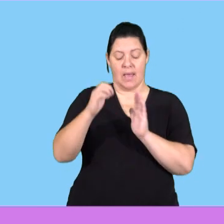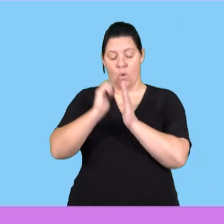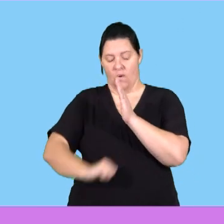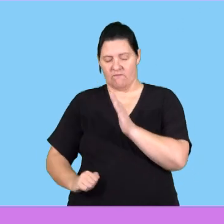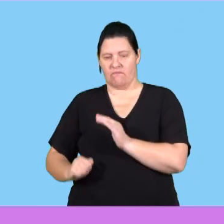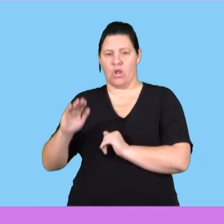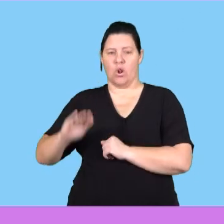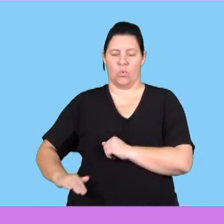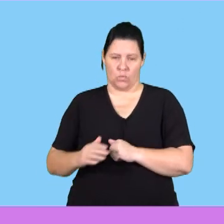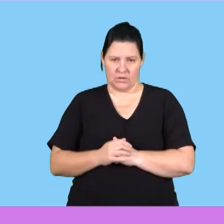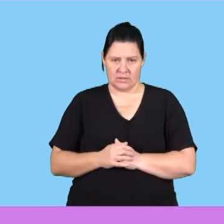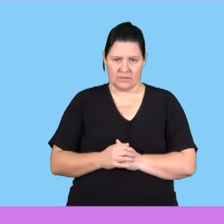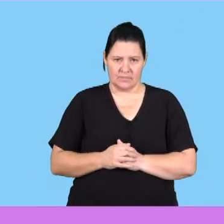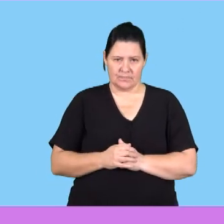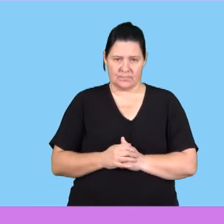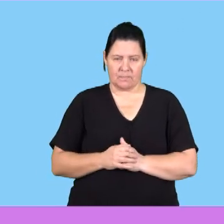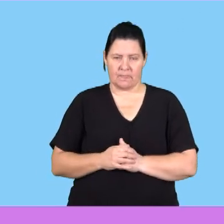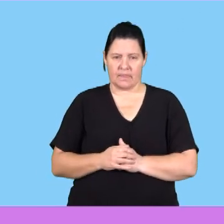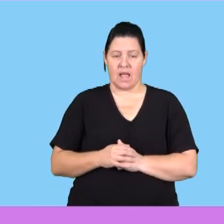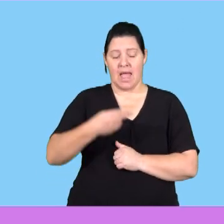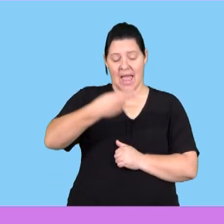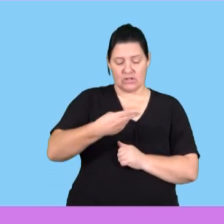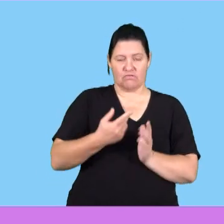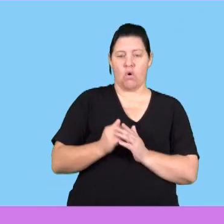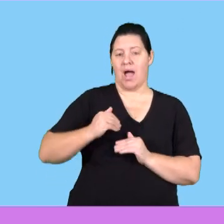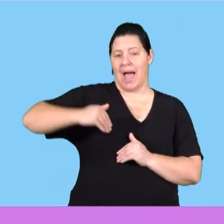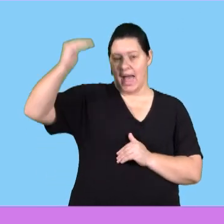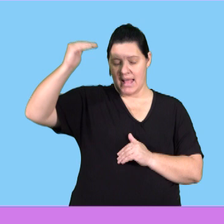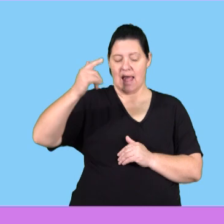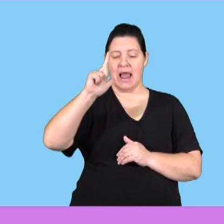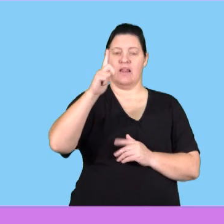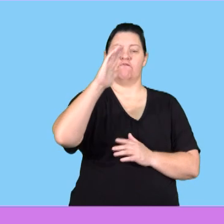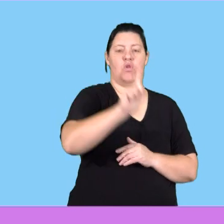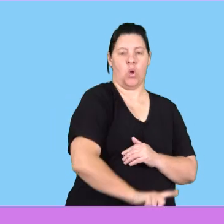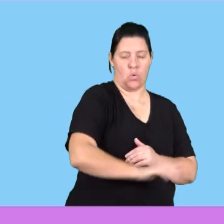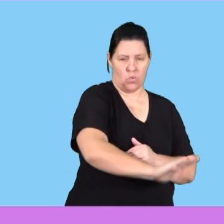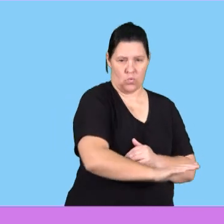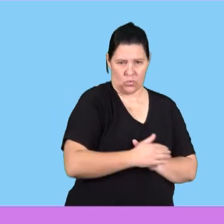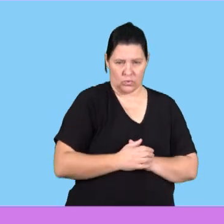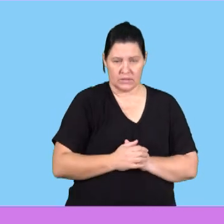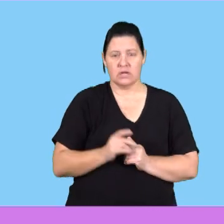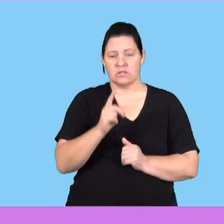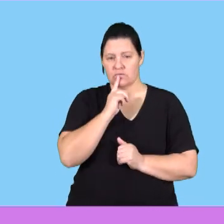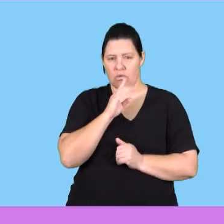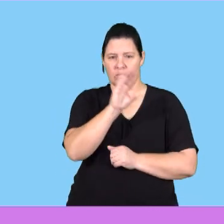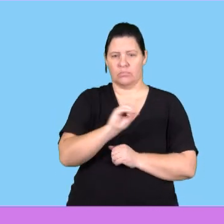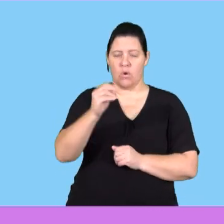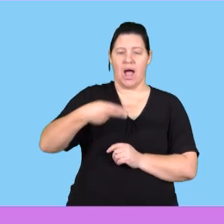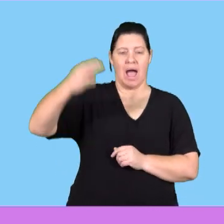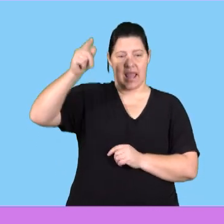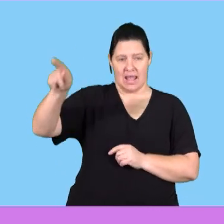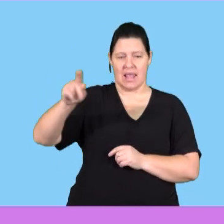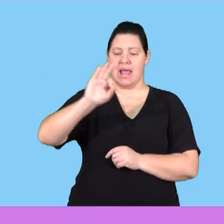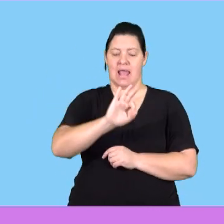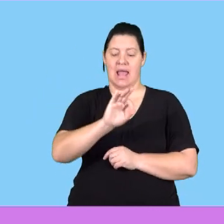minus lowest value. And I'm going to abbreviate it as H and L. H for highest value, L for lowest value. Now I'm going to substitute what is